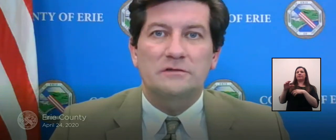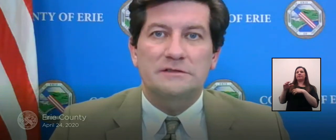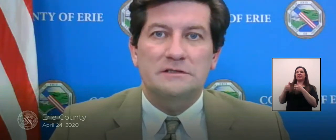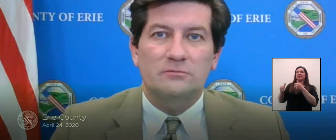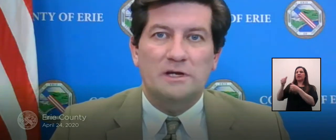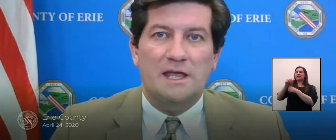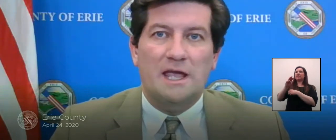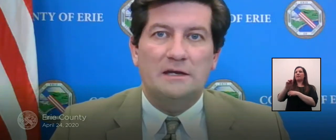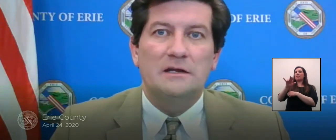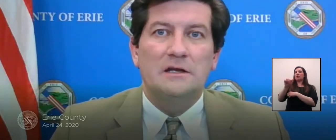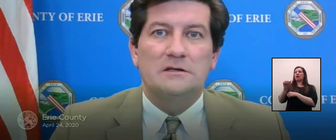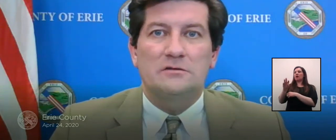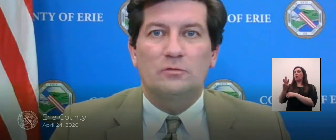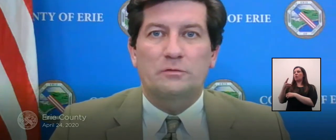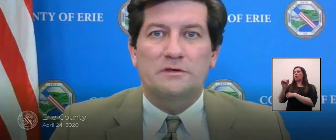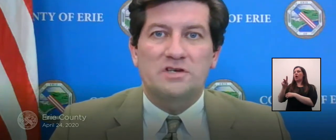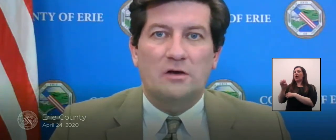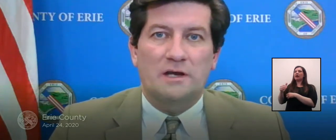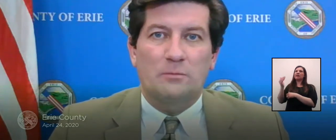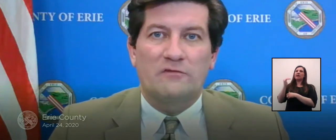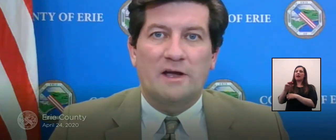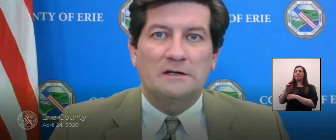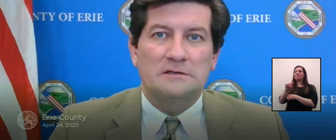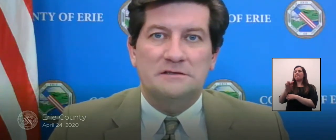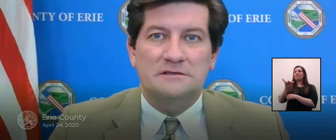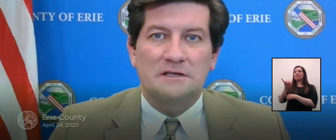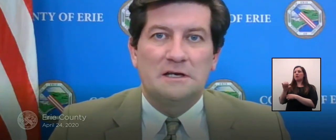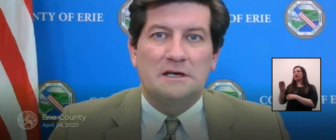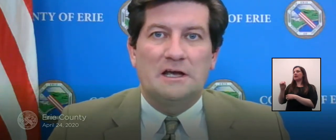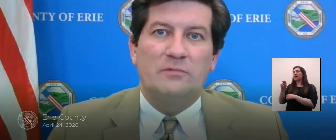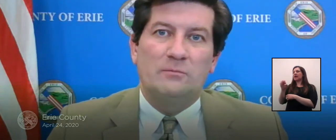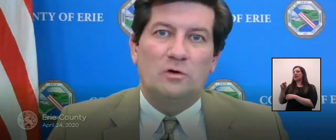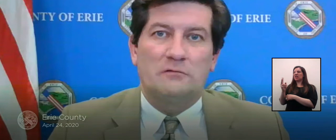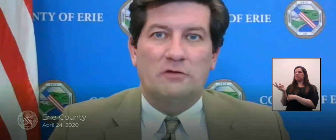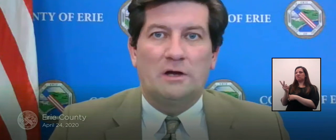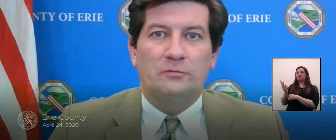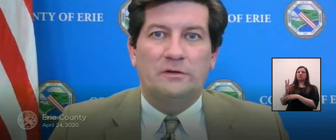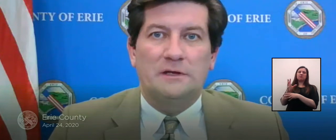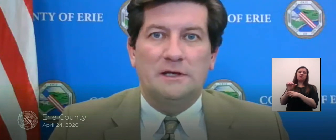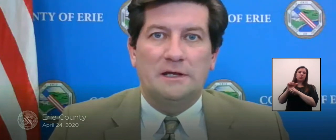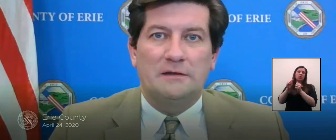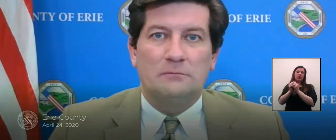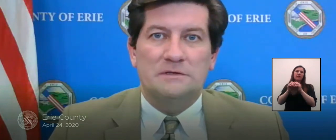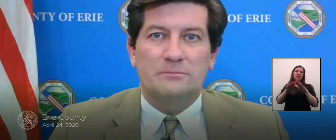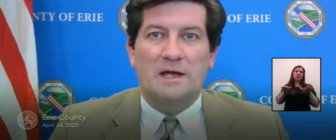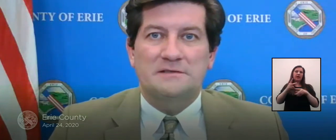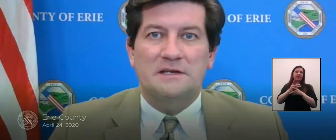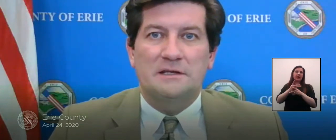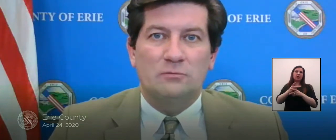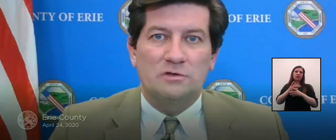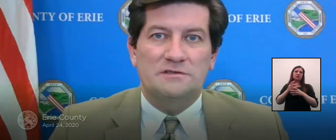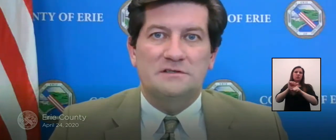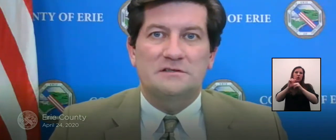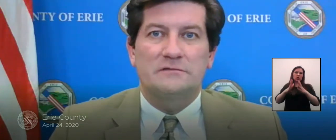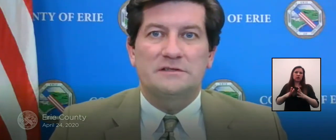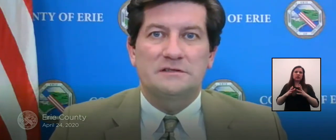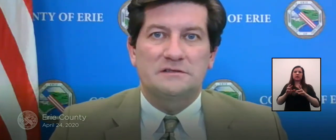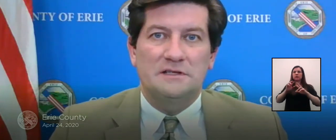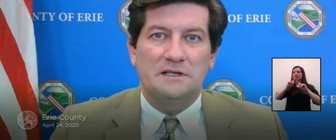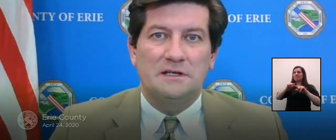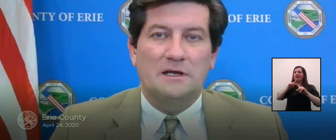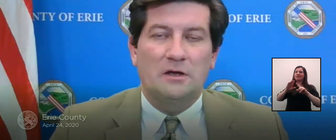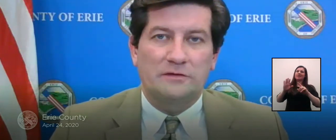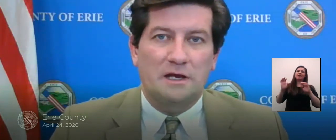Social Services, Marie Cannon, to work with the child care providers, as I've been more involved with the response on the emergency